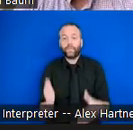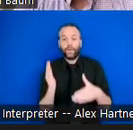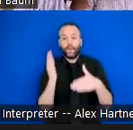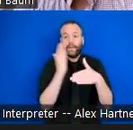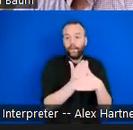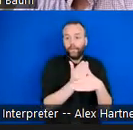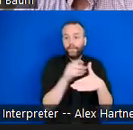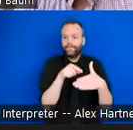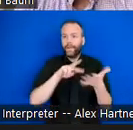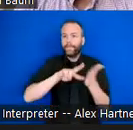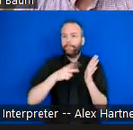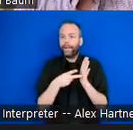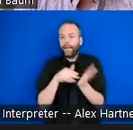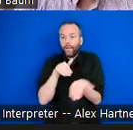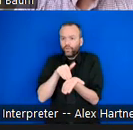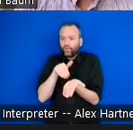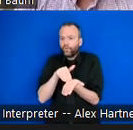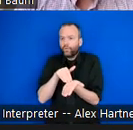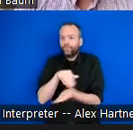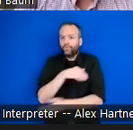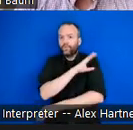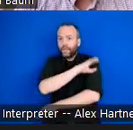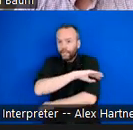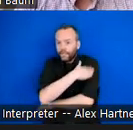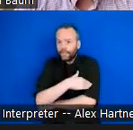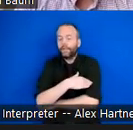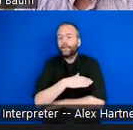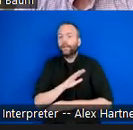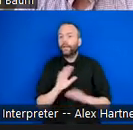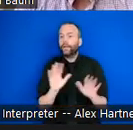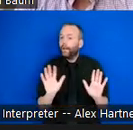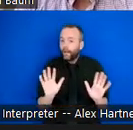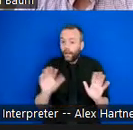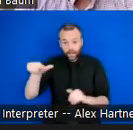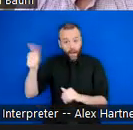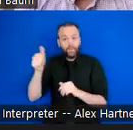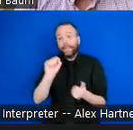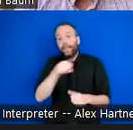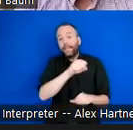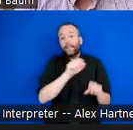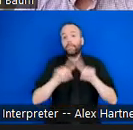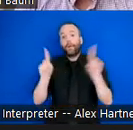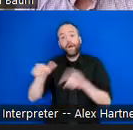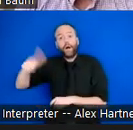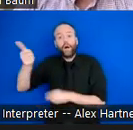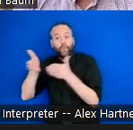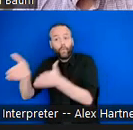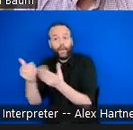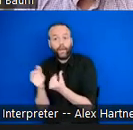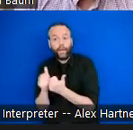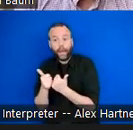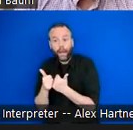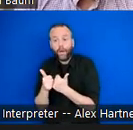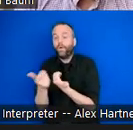not just therapy. Peer support is another very effective mental health intervention. Connecting with somebody like me.